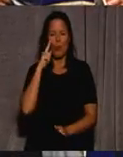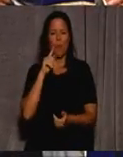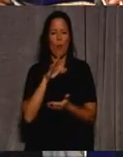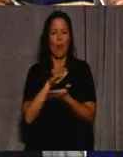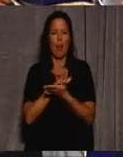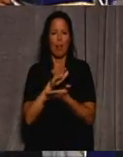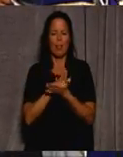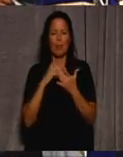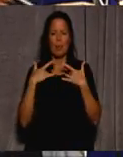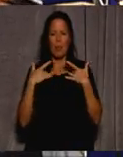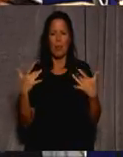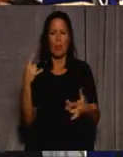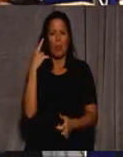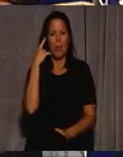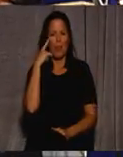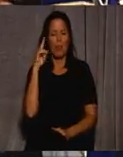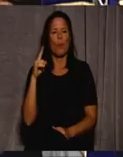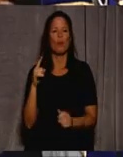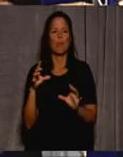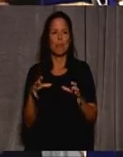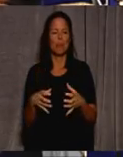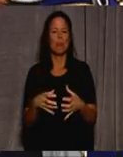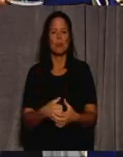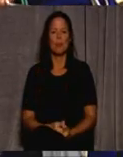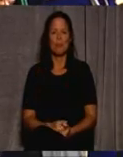Academic Affairs and Provost.